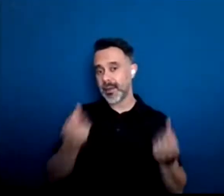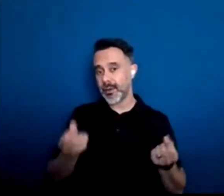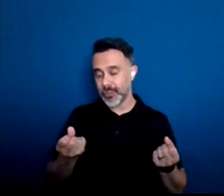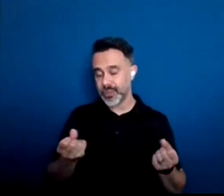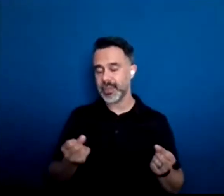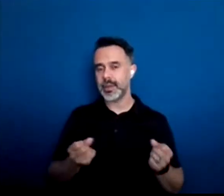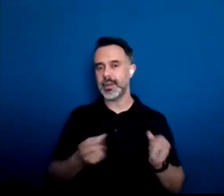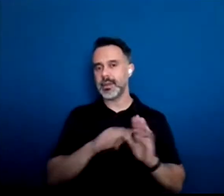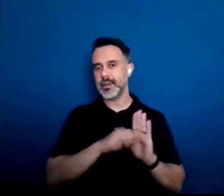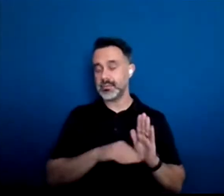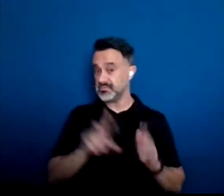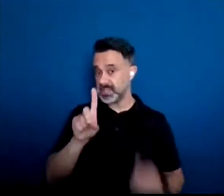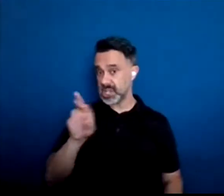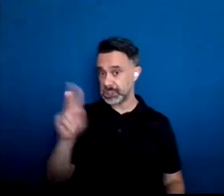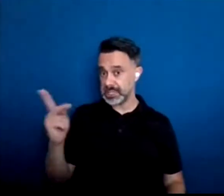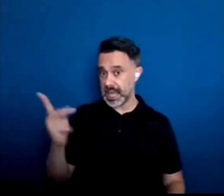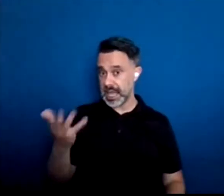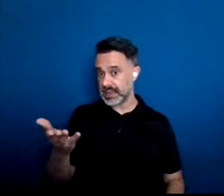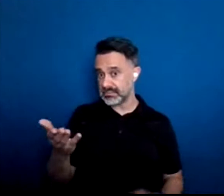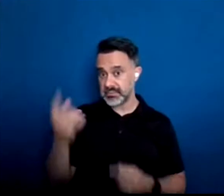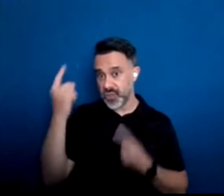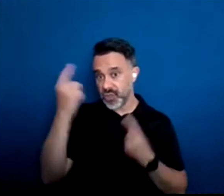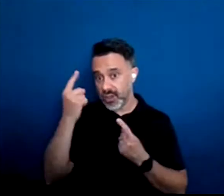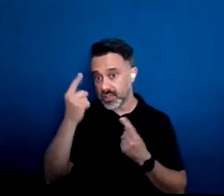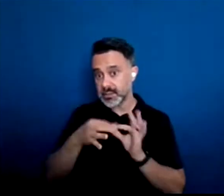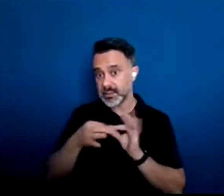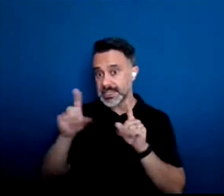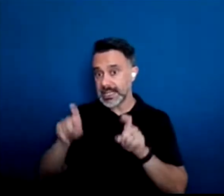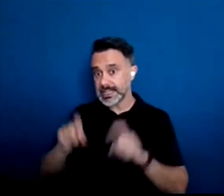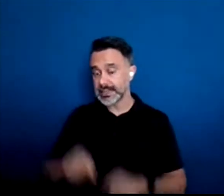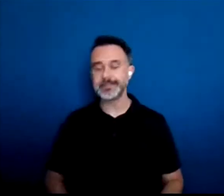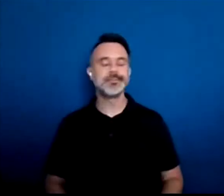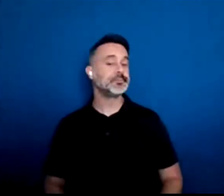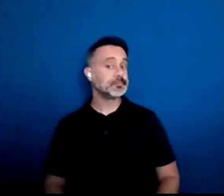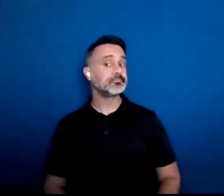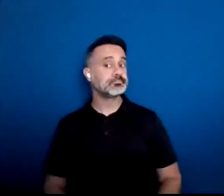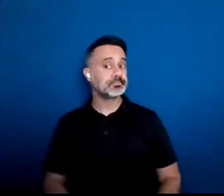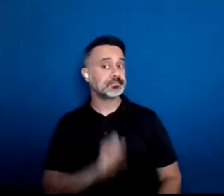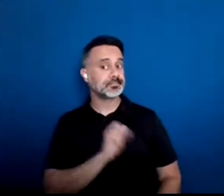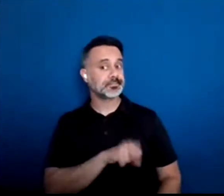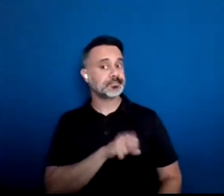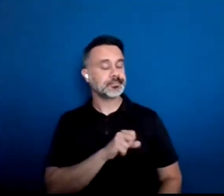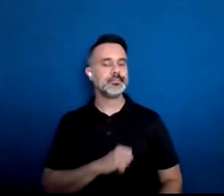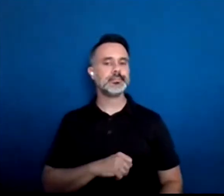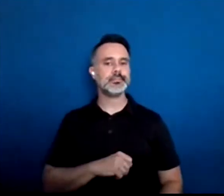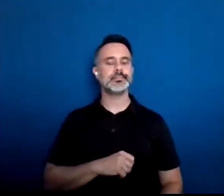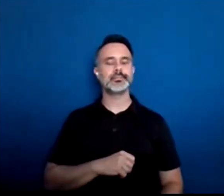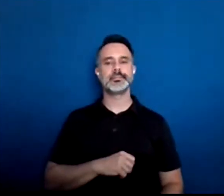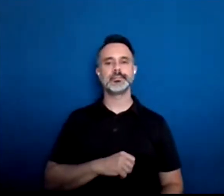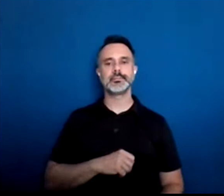Yeah, Dr. K, do you have any thoughts on that? Yes, absolutely, especially if you